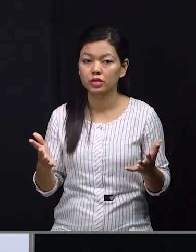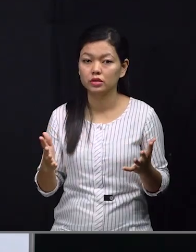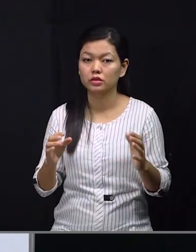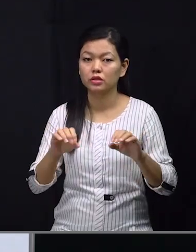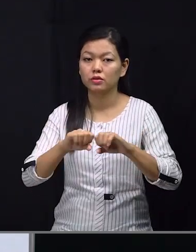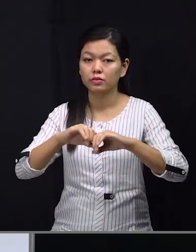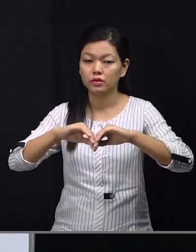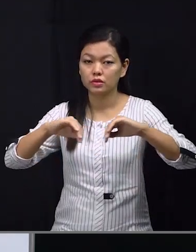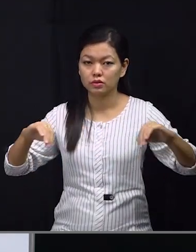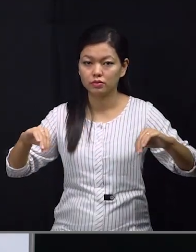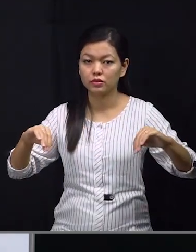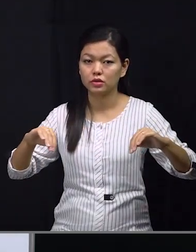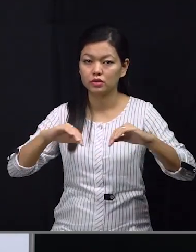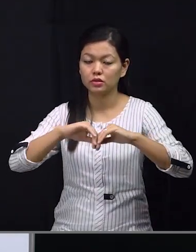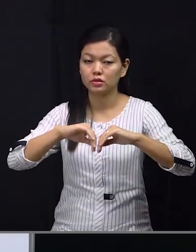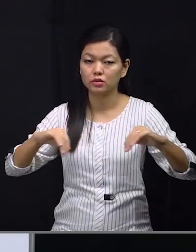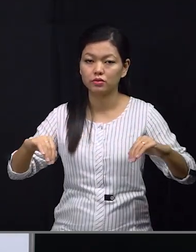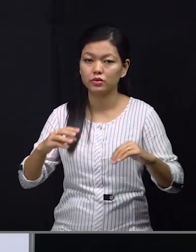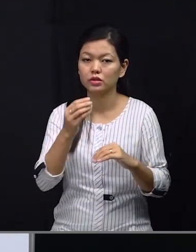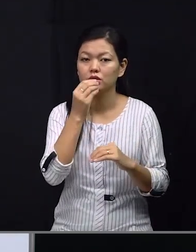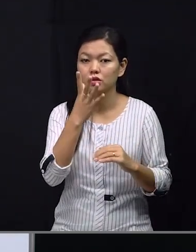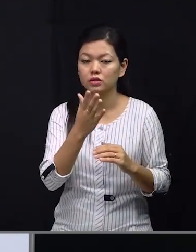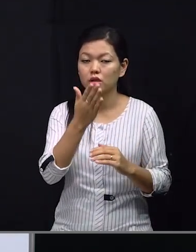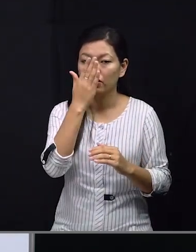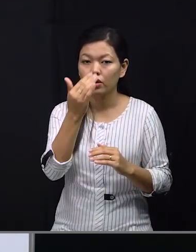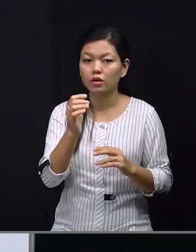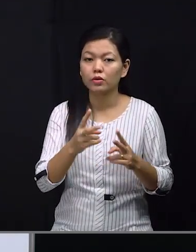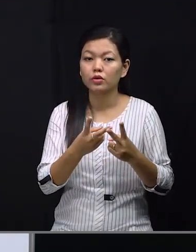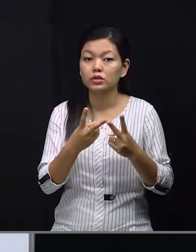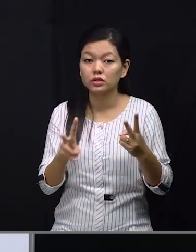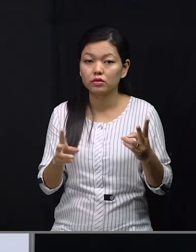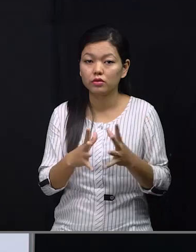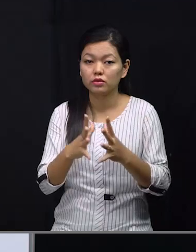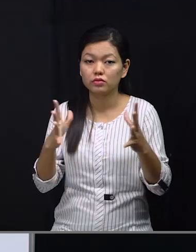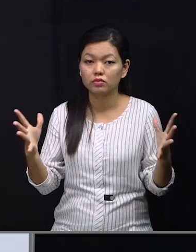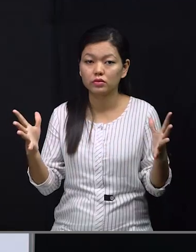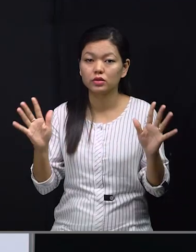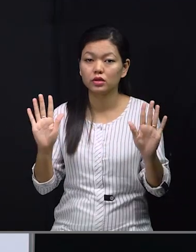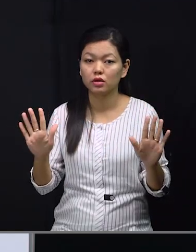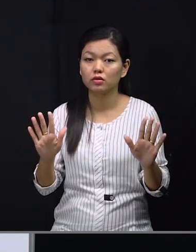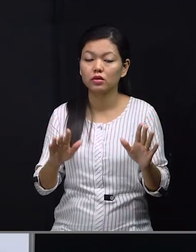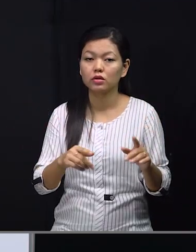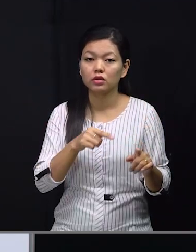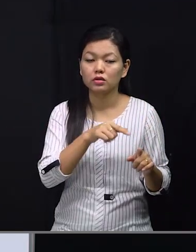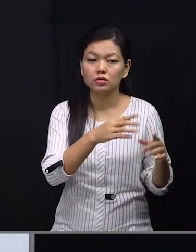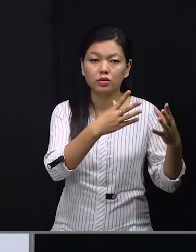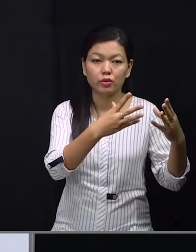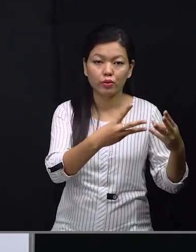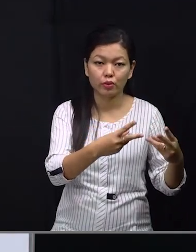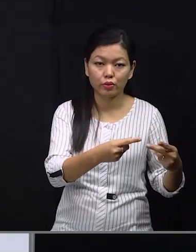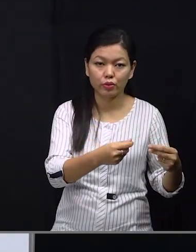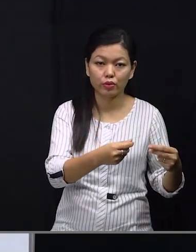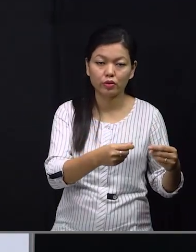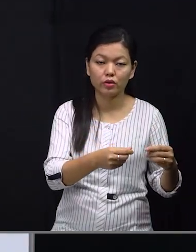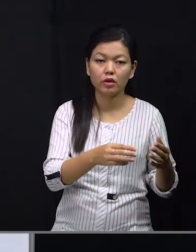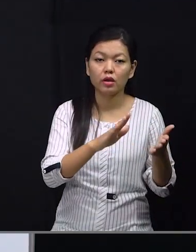because there is a large difference in their melting points. Usually the para isomer will have higher melting point, and therefore